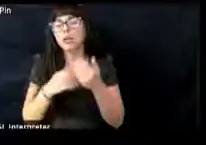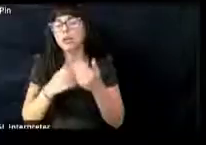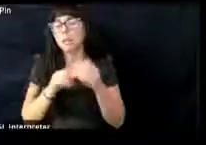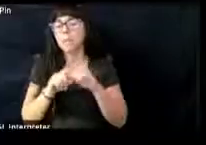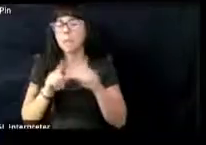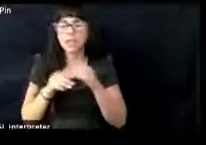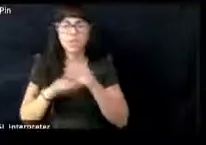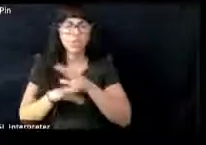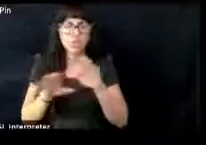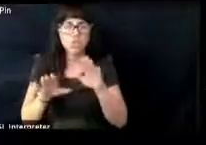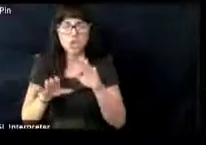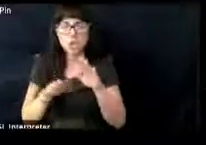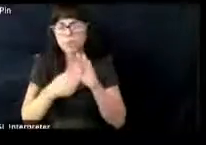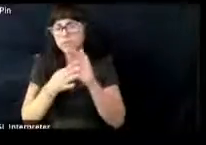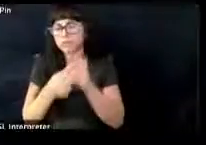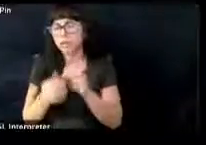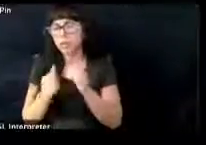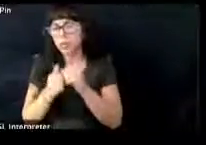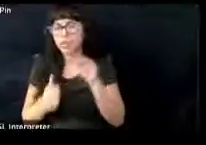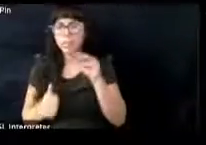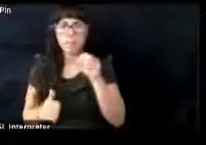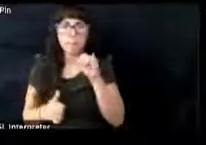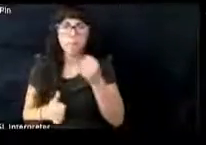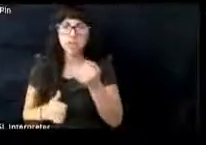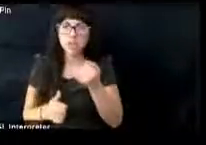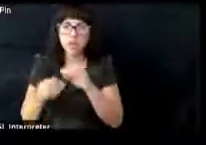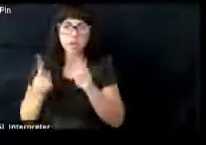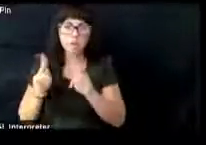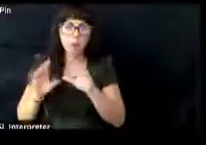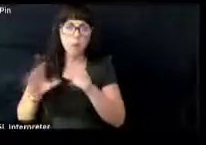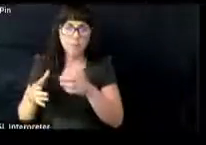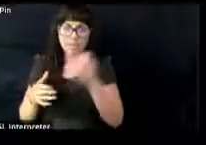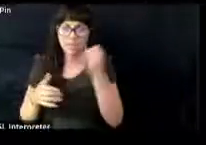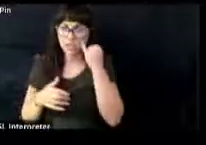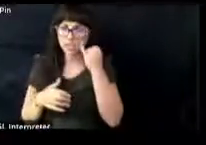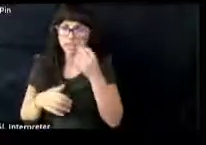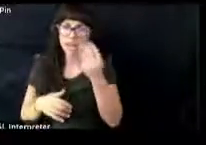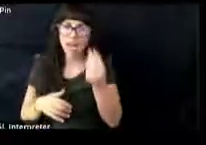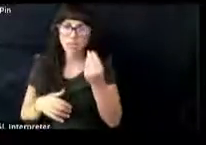majority populations that are outside of the valley. Thank you very much.